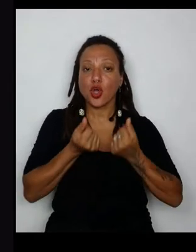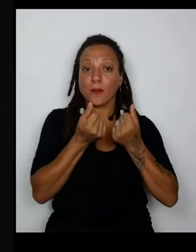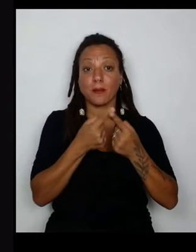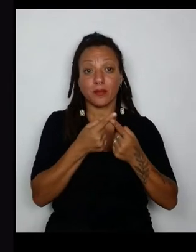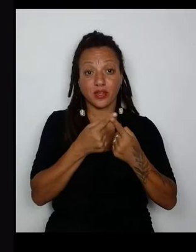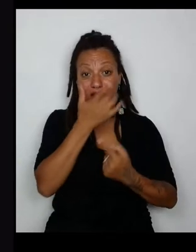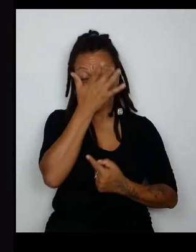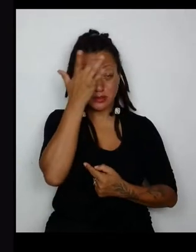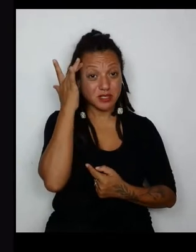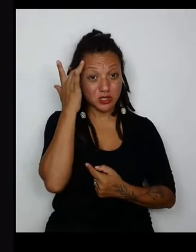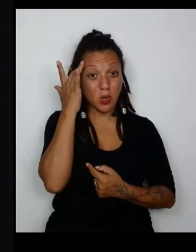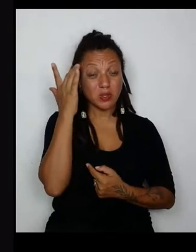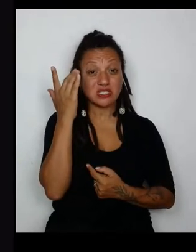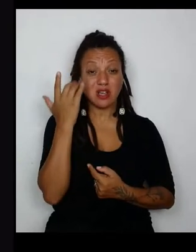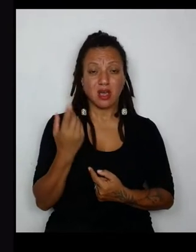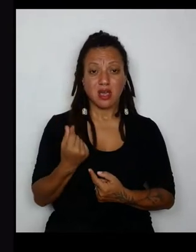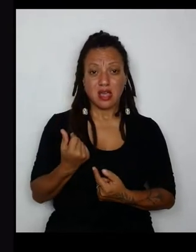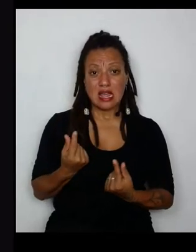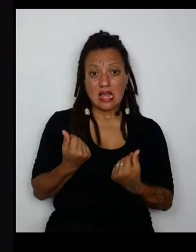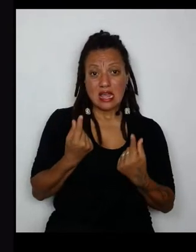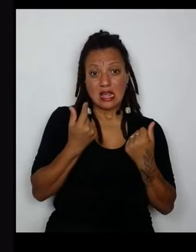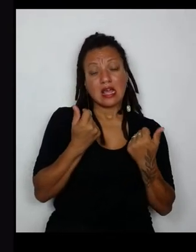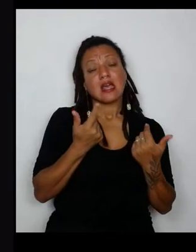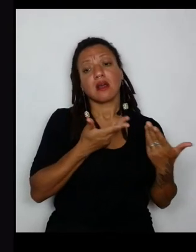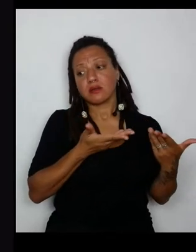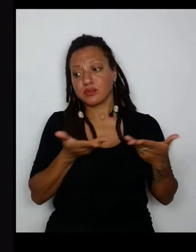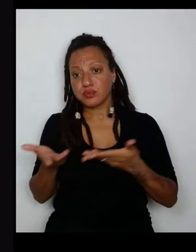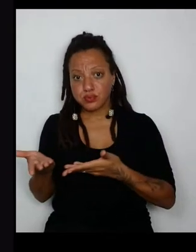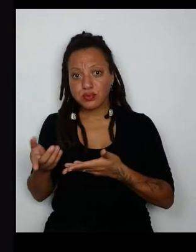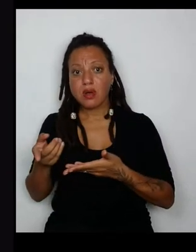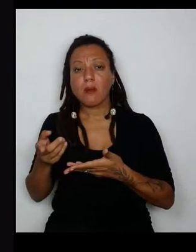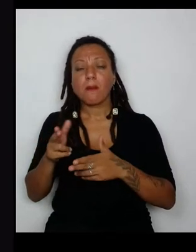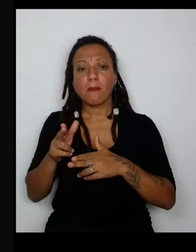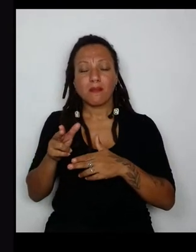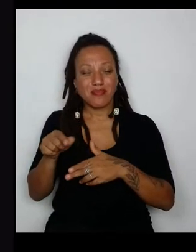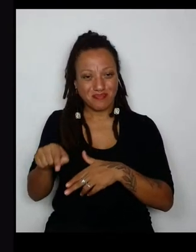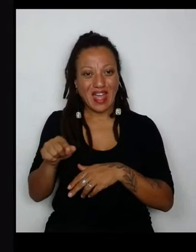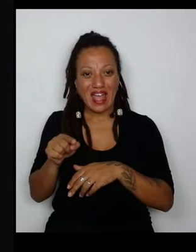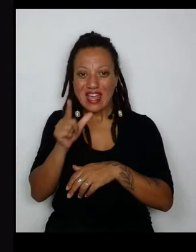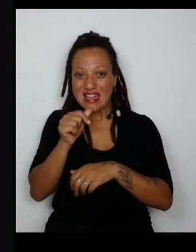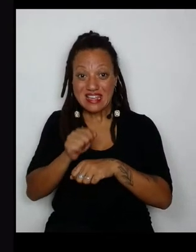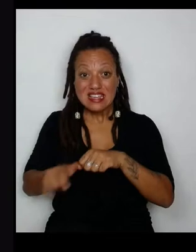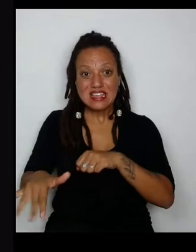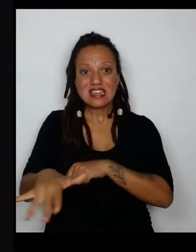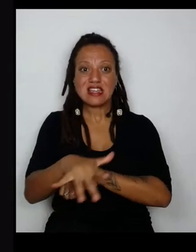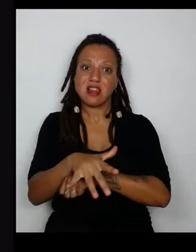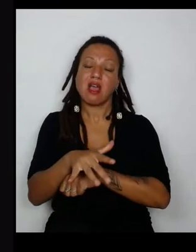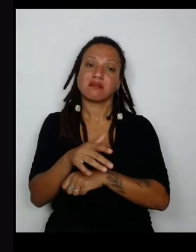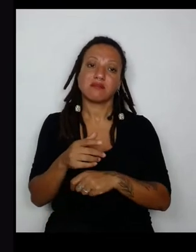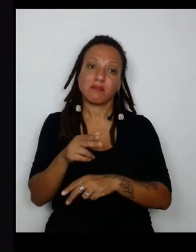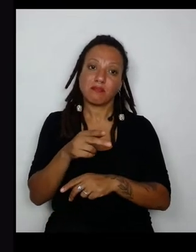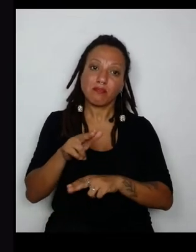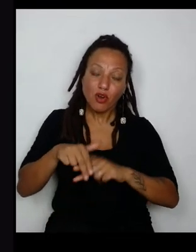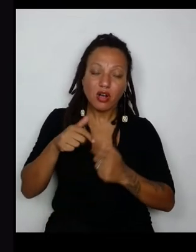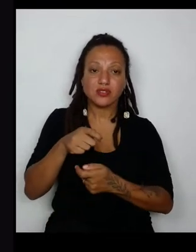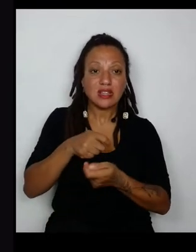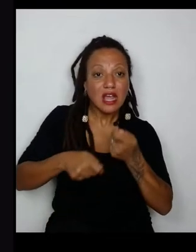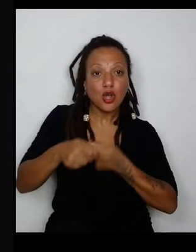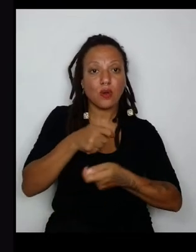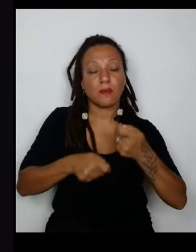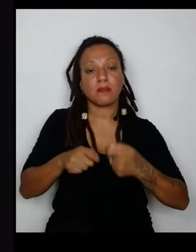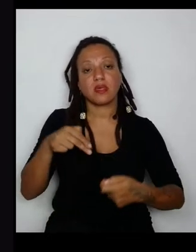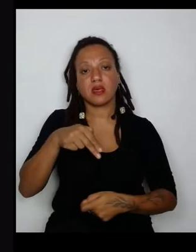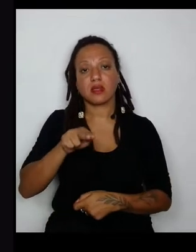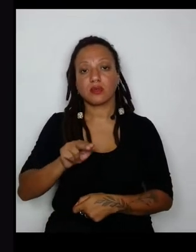economy uh us-based salmon artist dan papa mcmullen has also made this is an